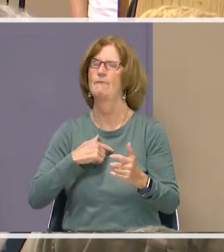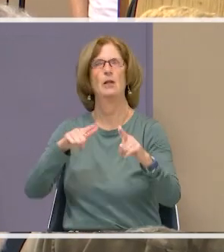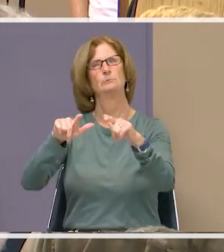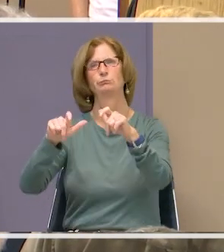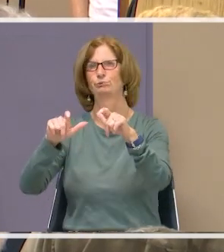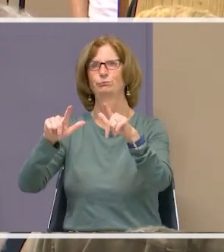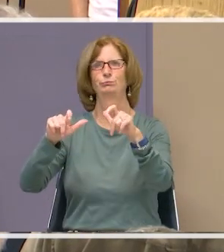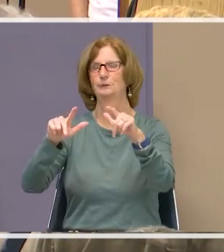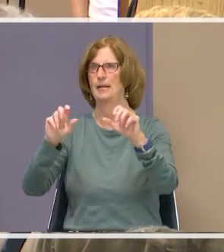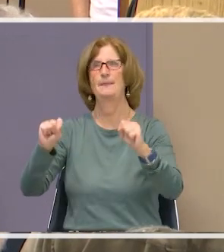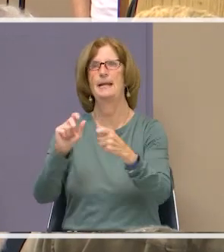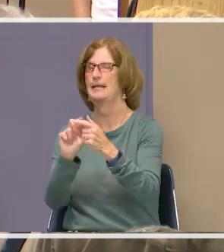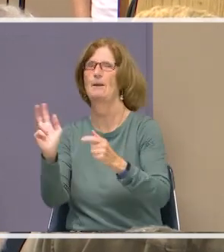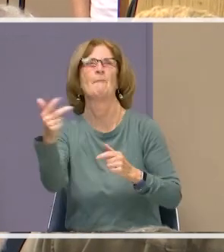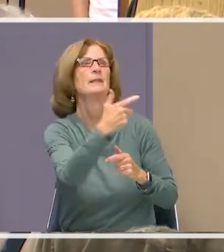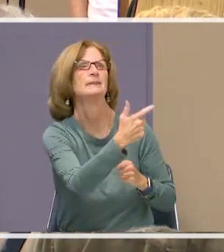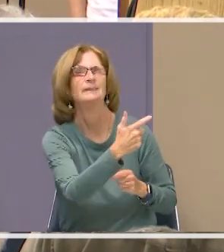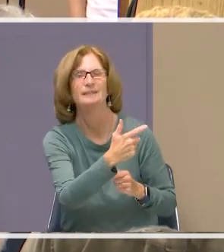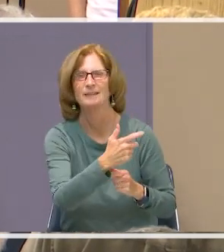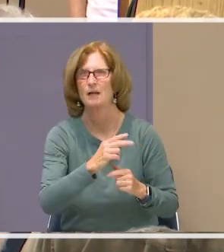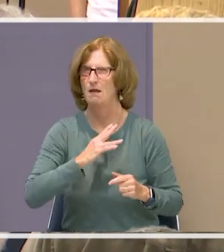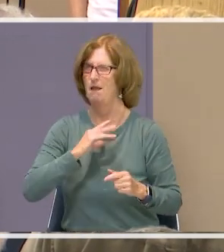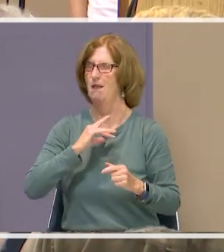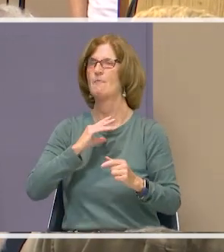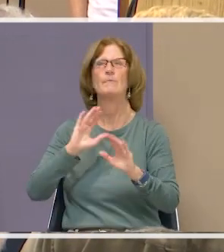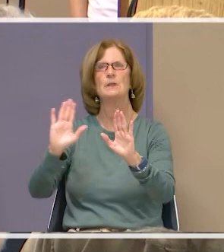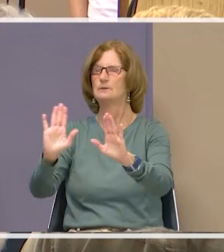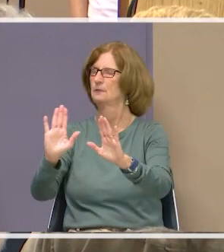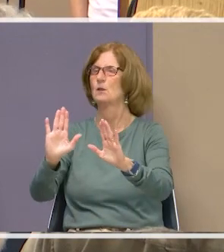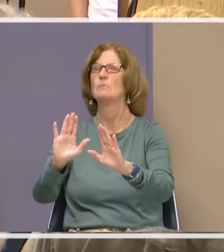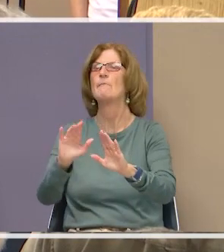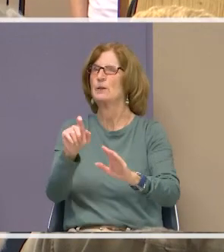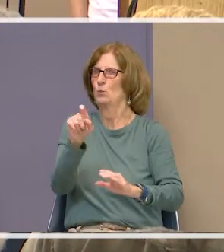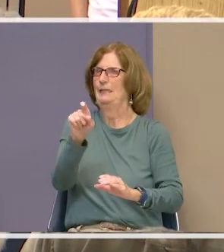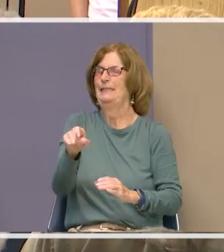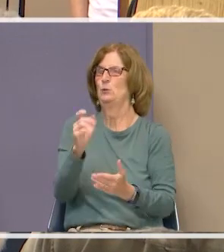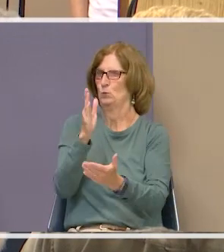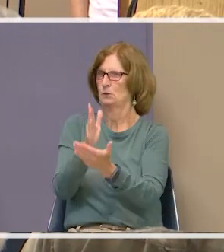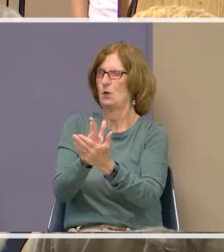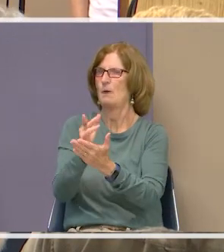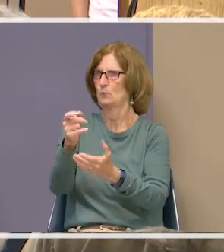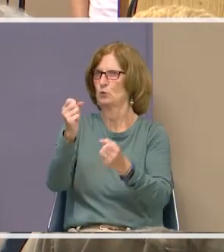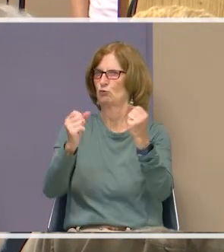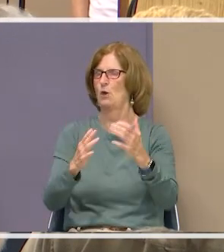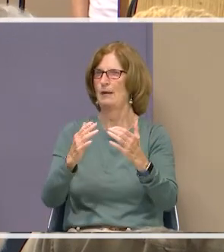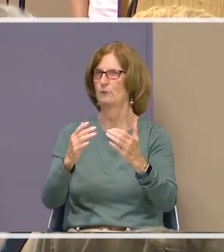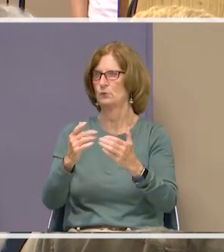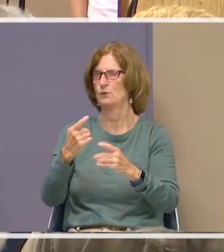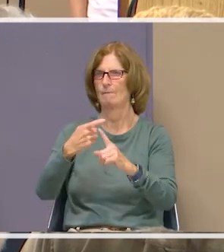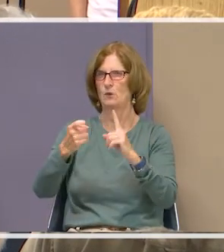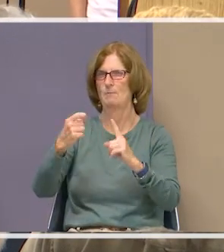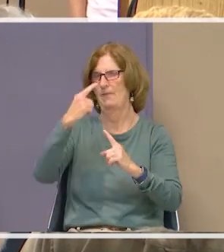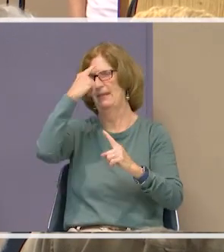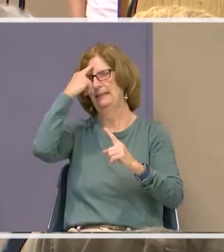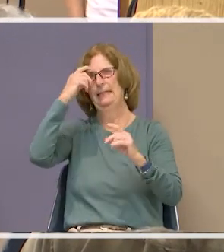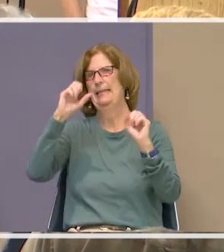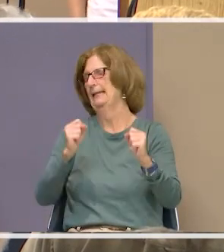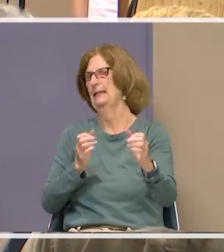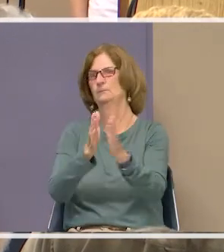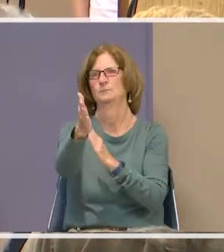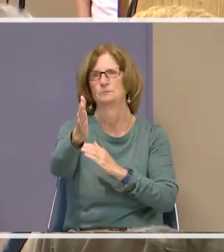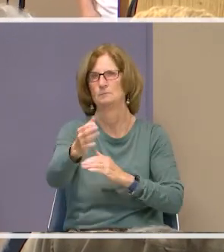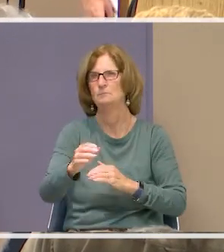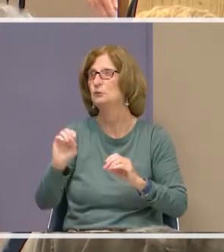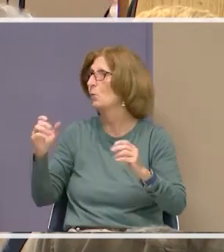I can make the turn quick. We need some way to intimidate the drivers to follow the rules. And I think that's it. Thank